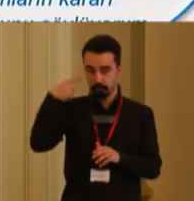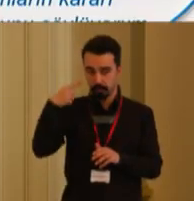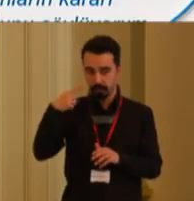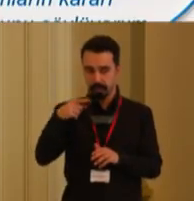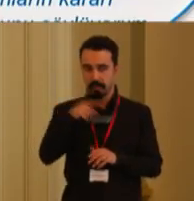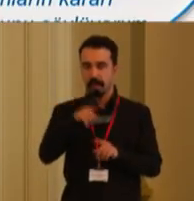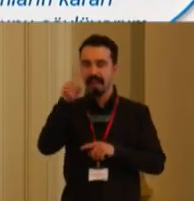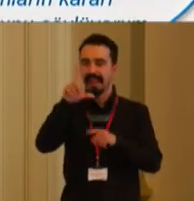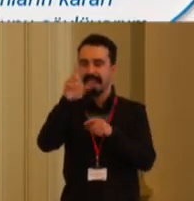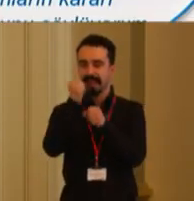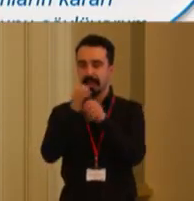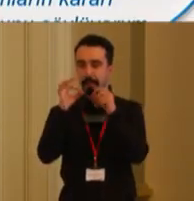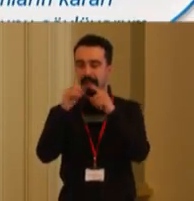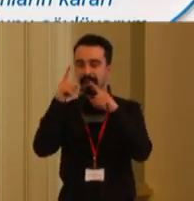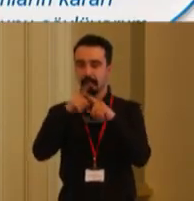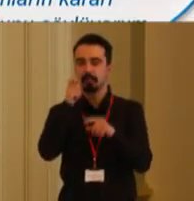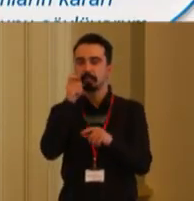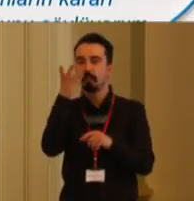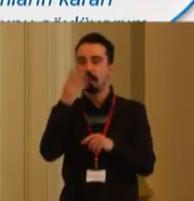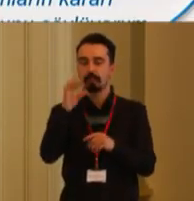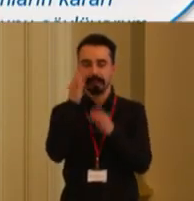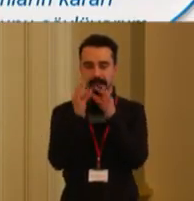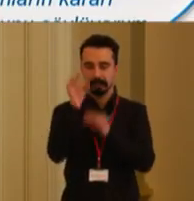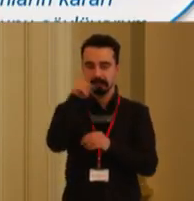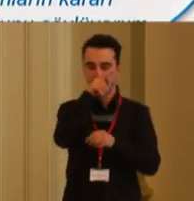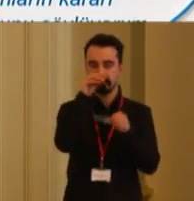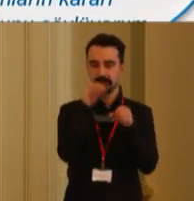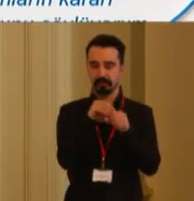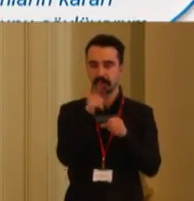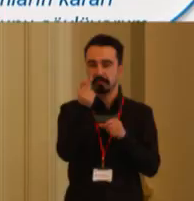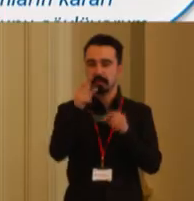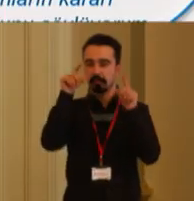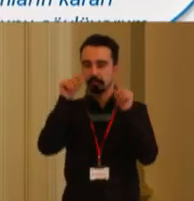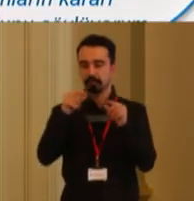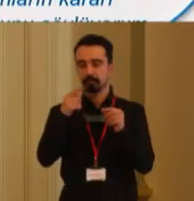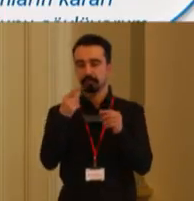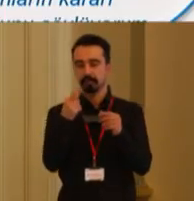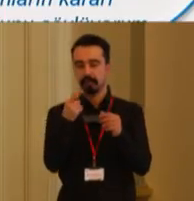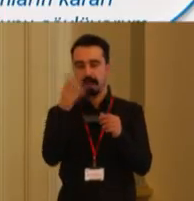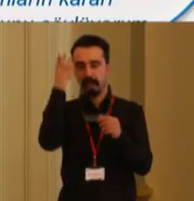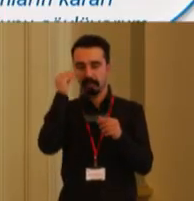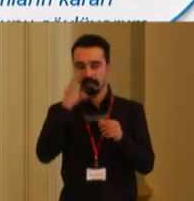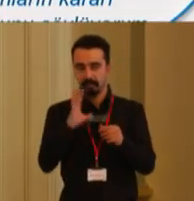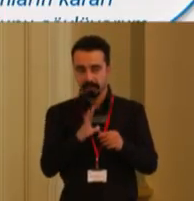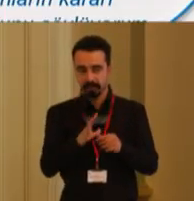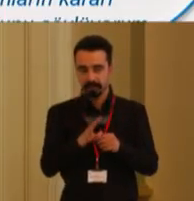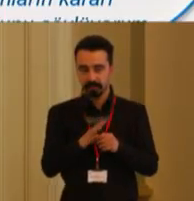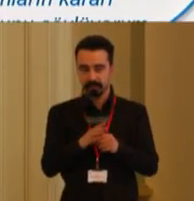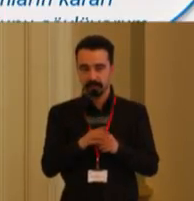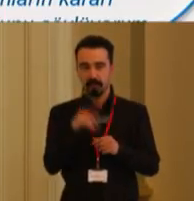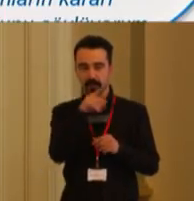compliance or harmonization, that is one of the emerging topics. There is also low contact